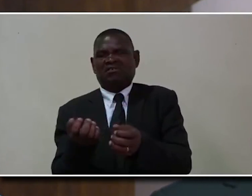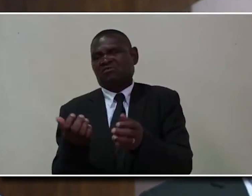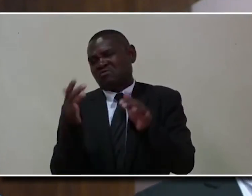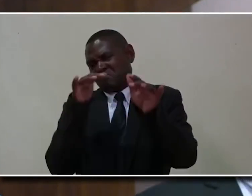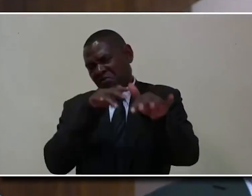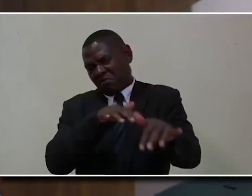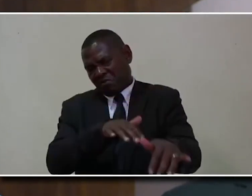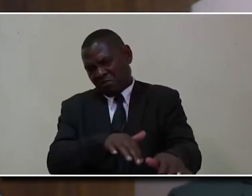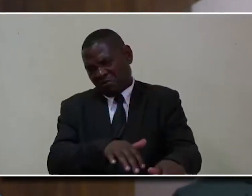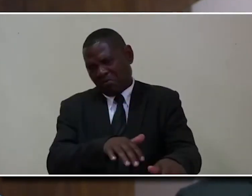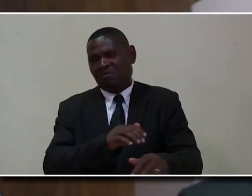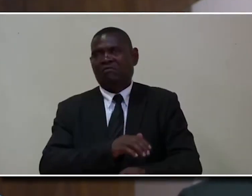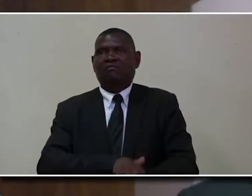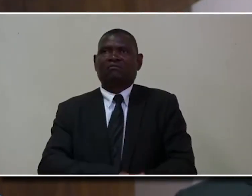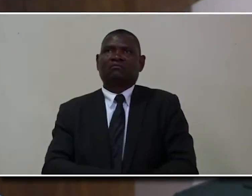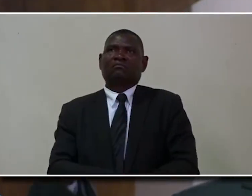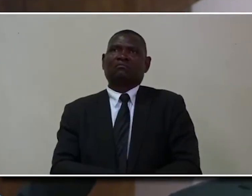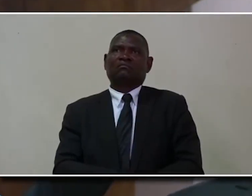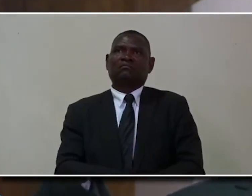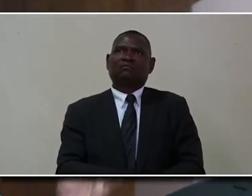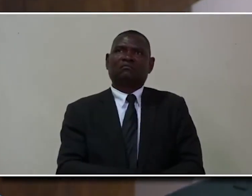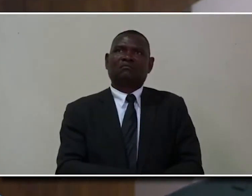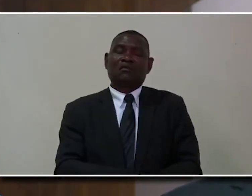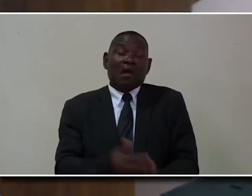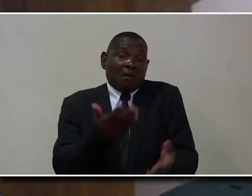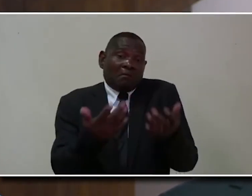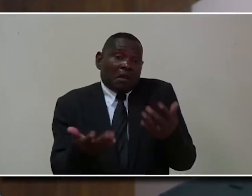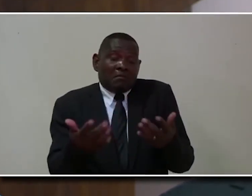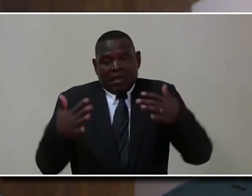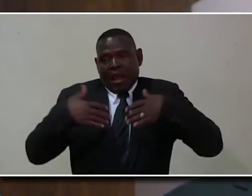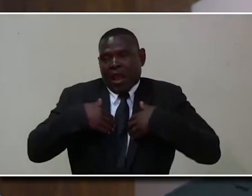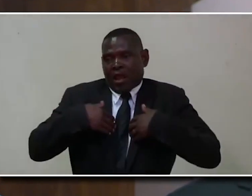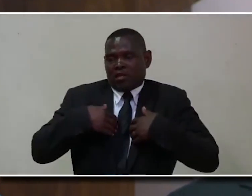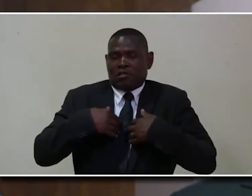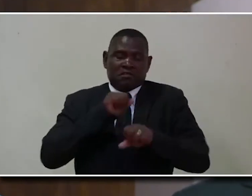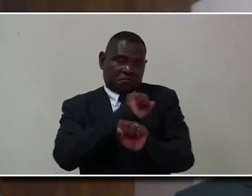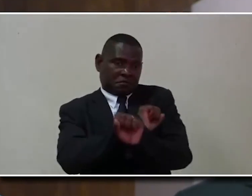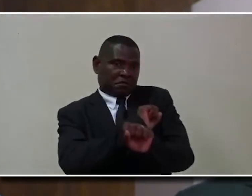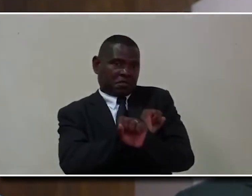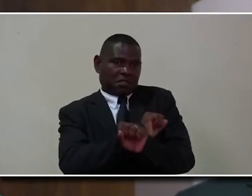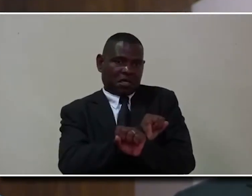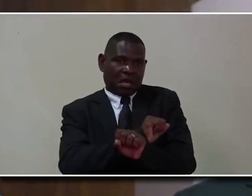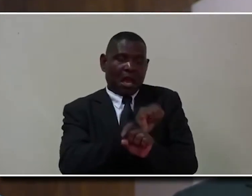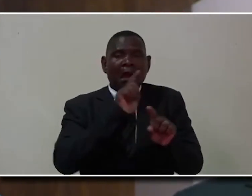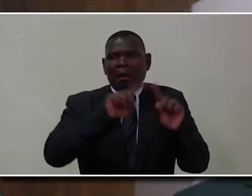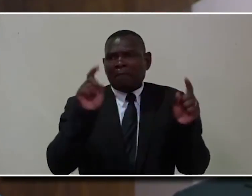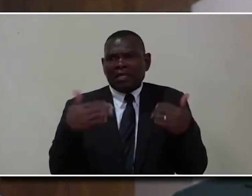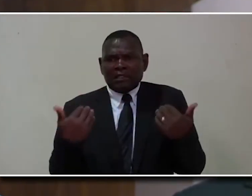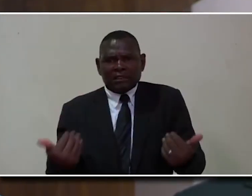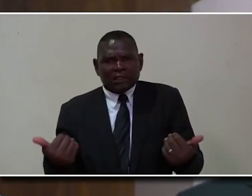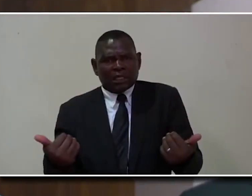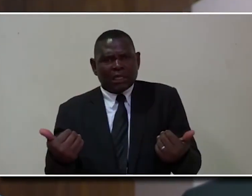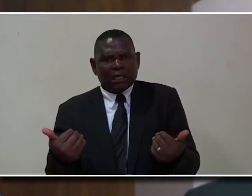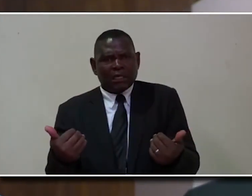bwino, ndi kobiri, cha karanditu kuchoko. Maybe you were employed. Mwina mwache unali ndi nchito. But then the company is not making